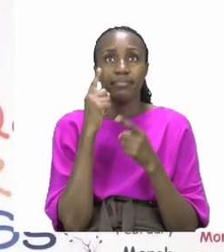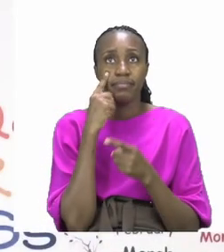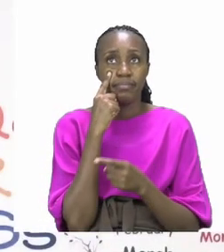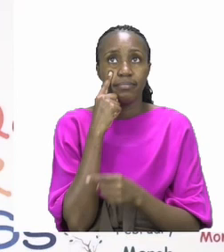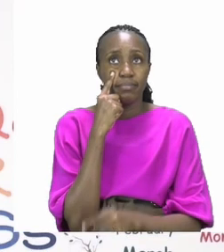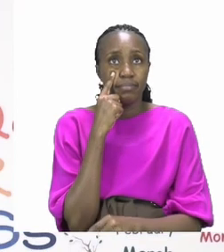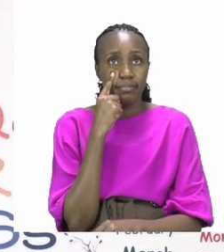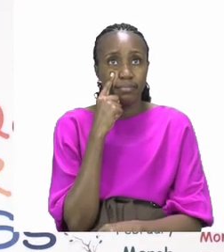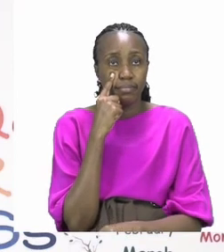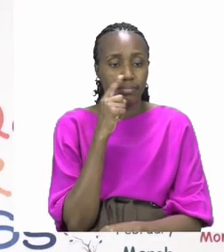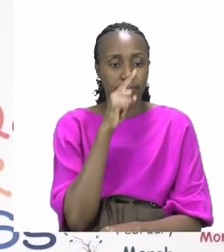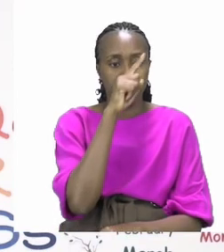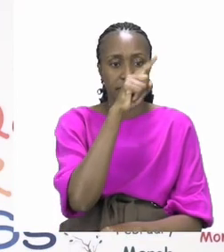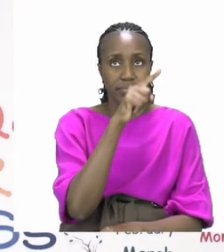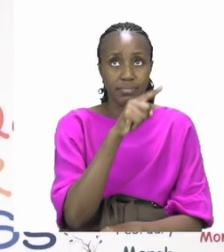of a